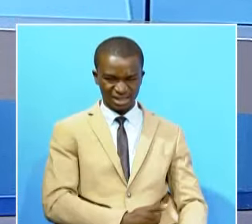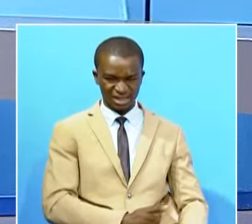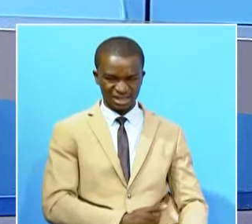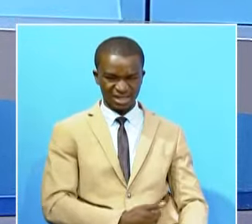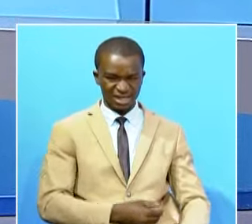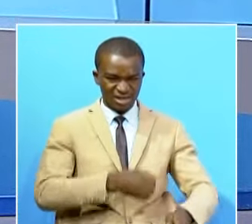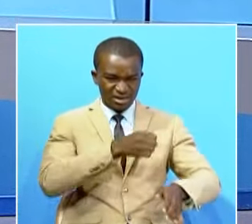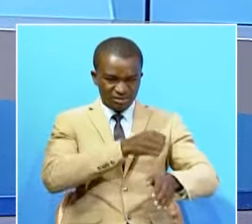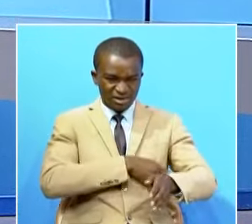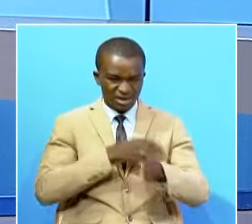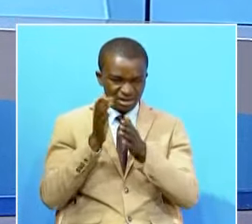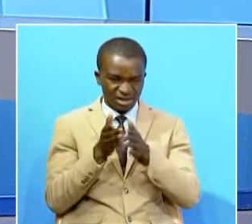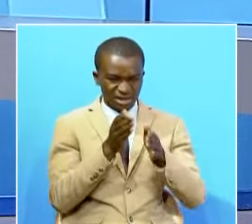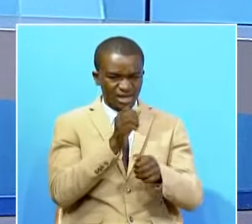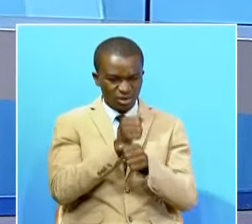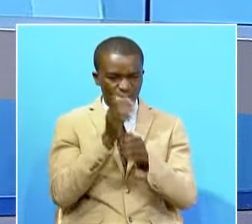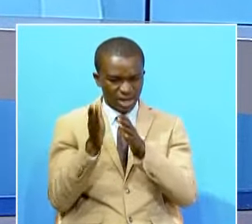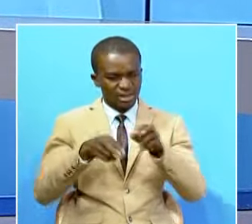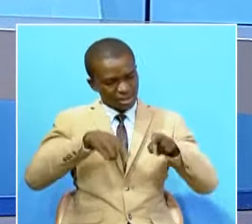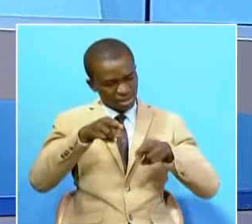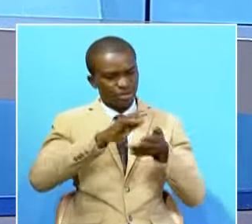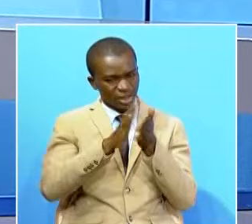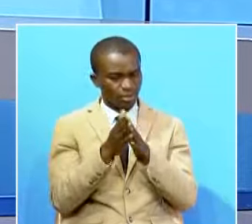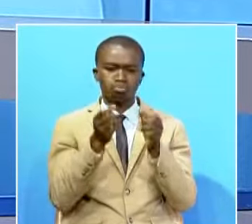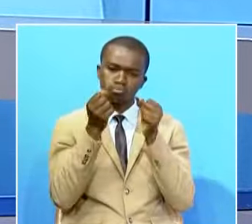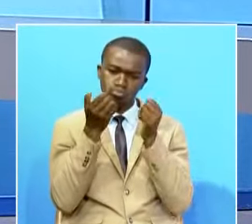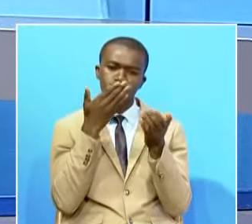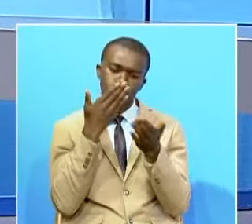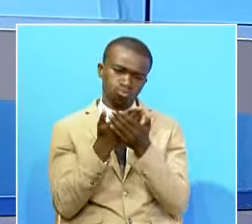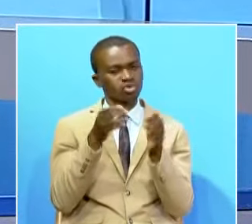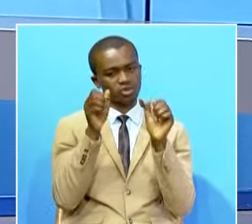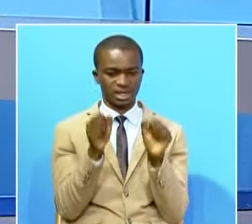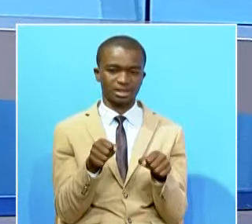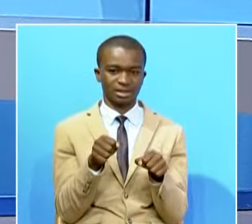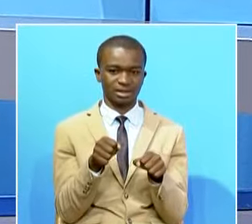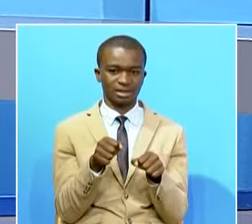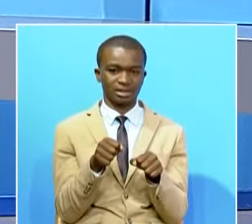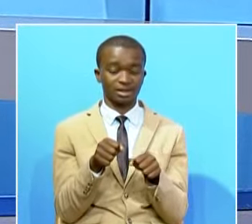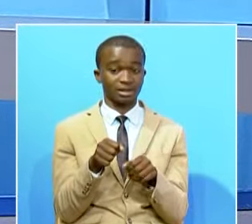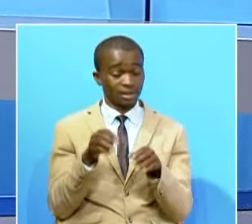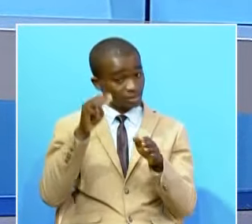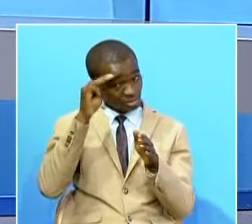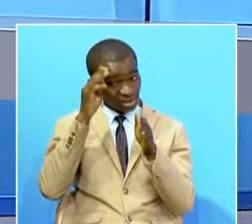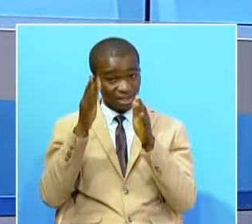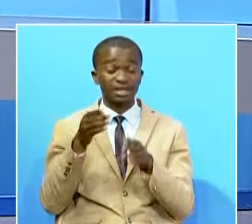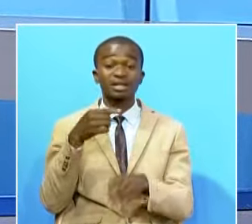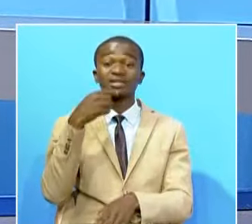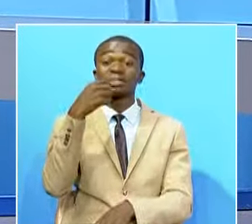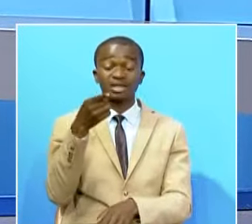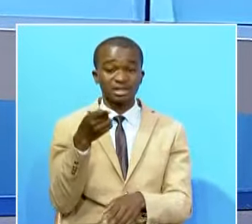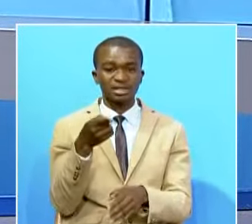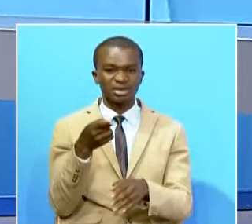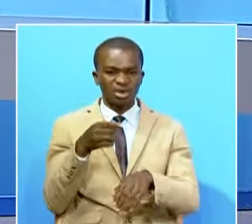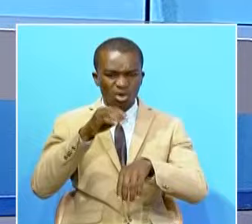and the workers. The minister said this in a speech read on her behalf by Labor and Social Security Acting Permanent